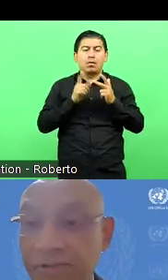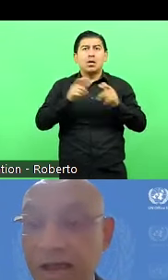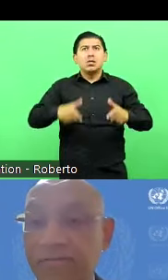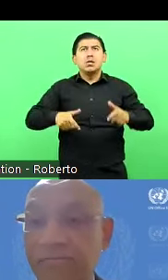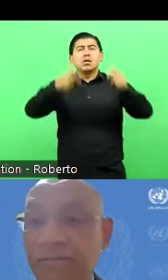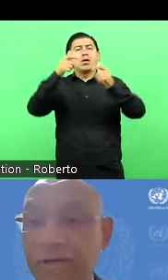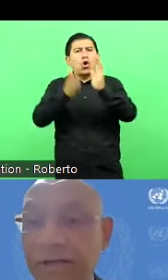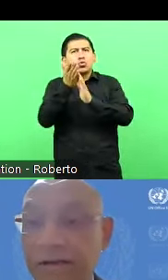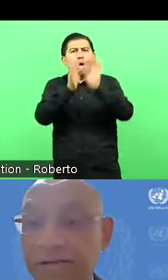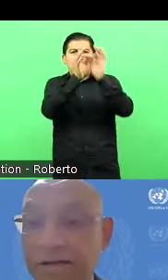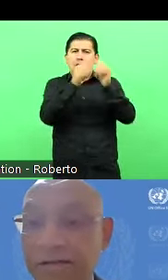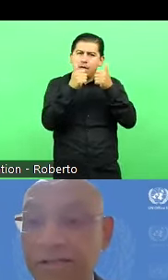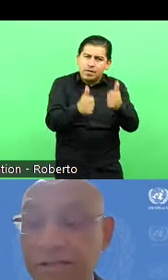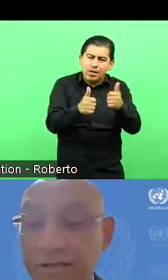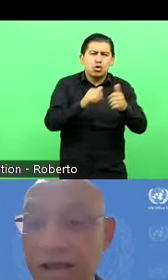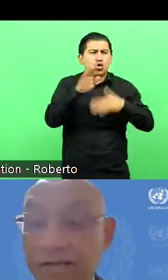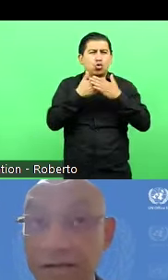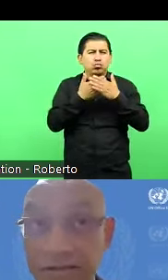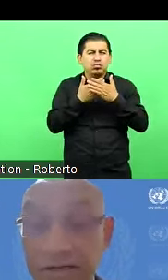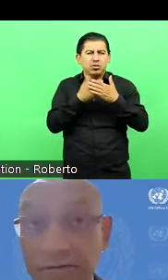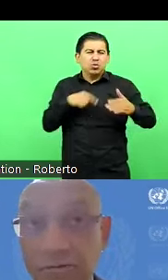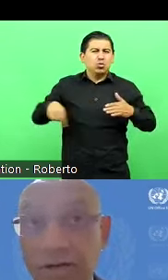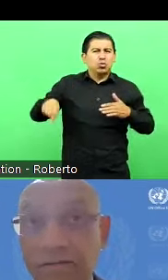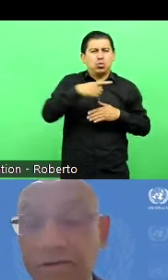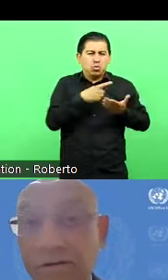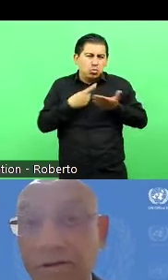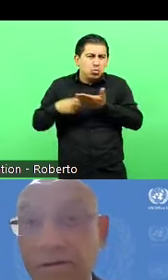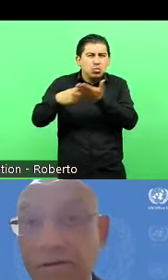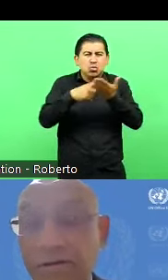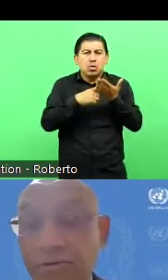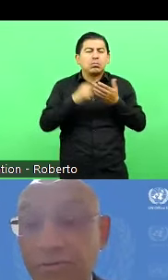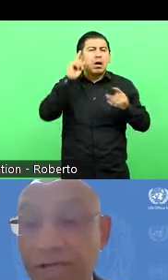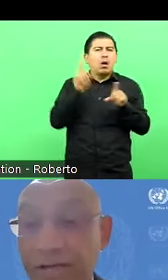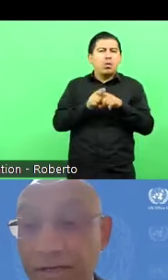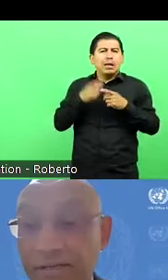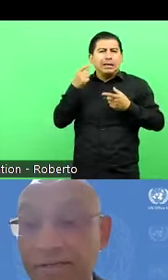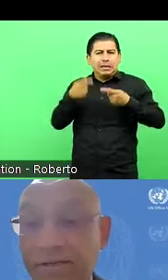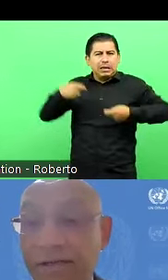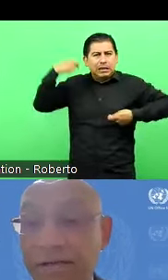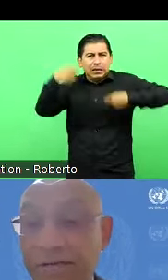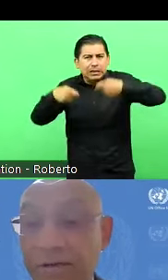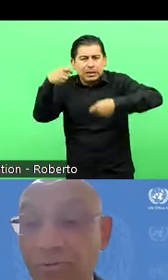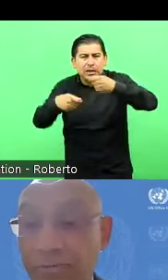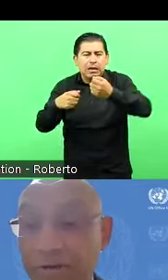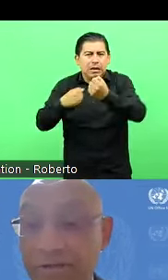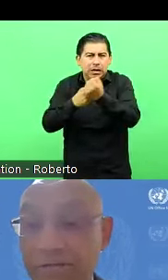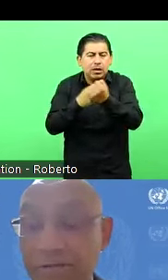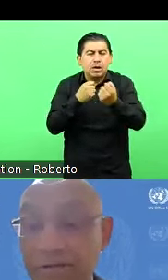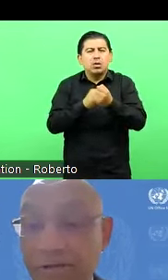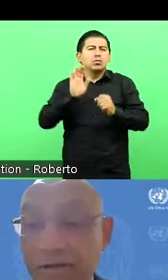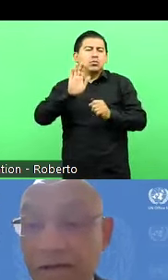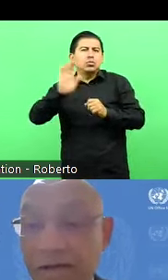countries which have DRR strategies at the national and local level, to increase international